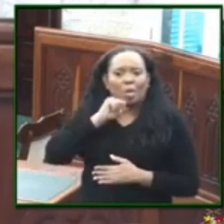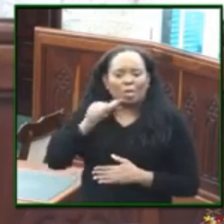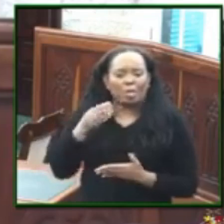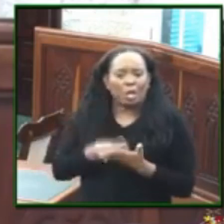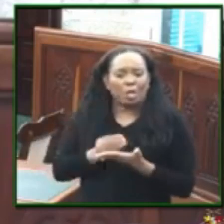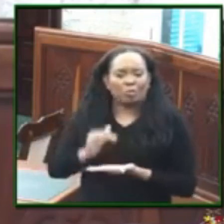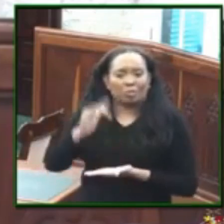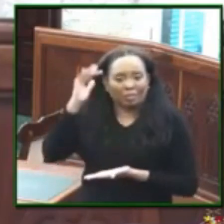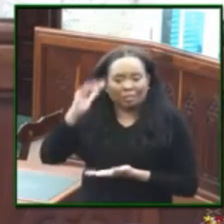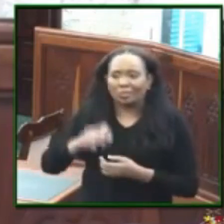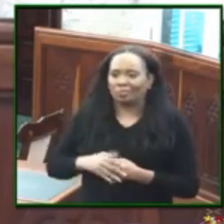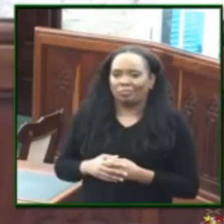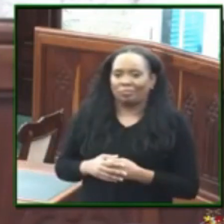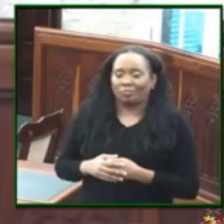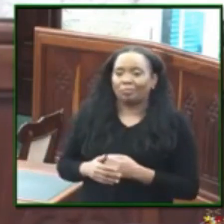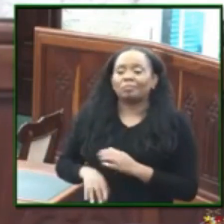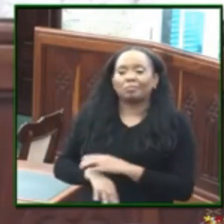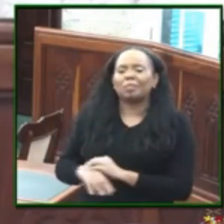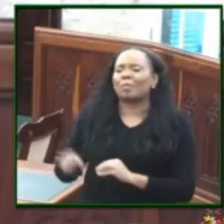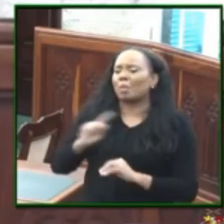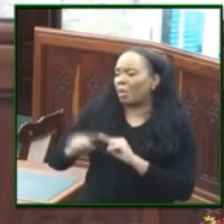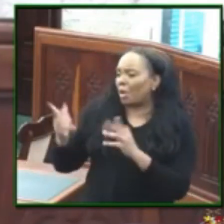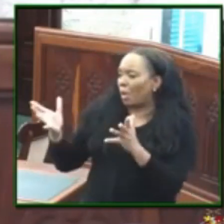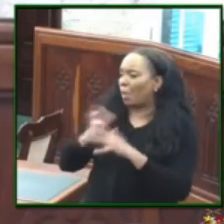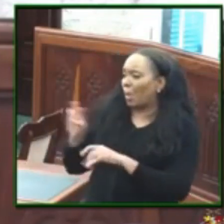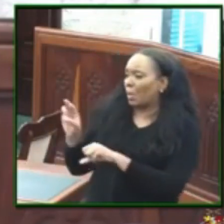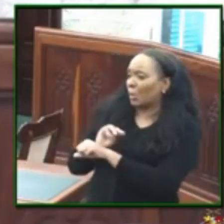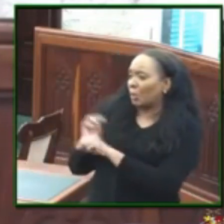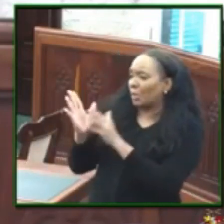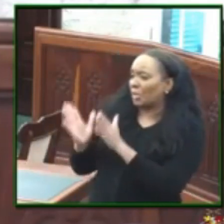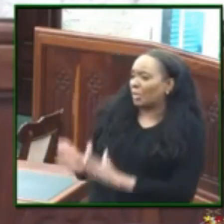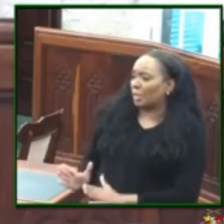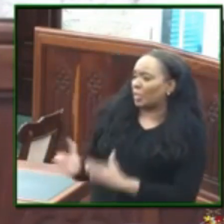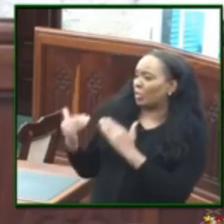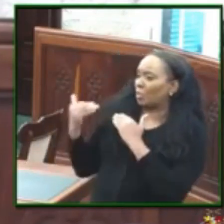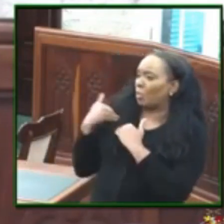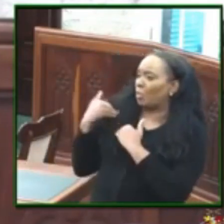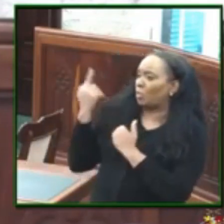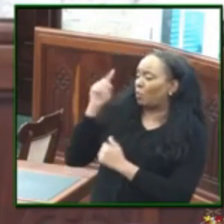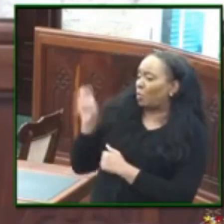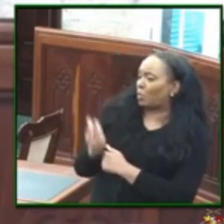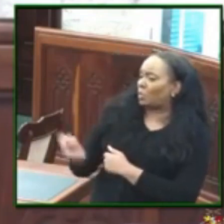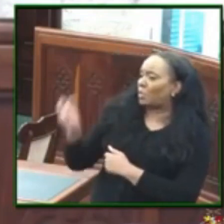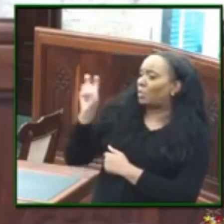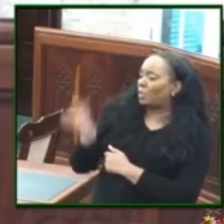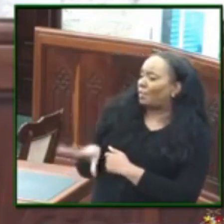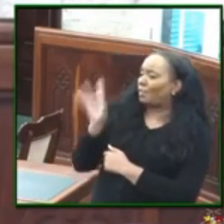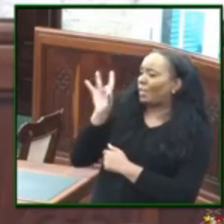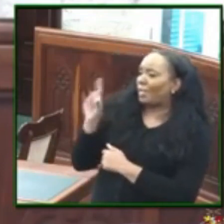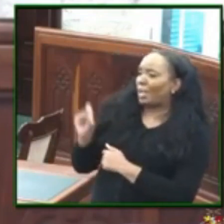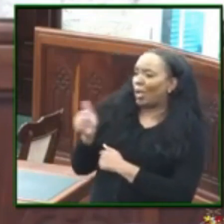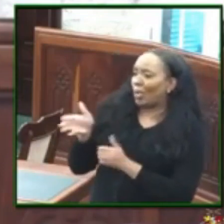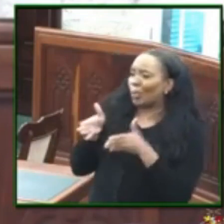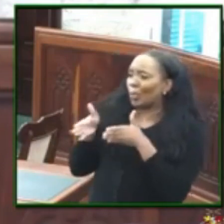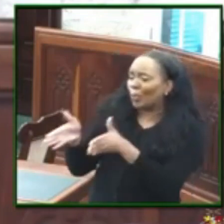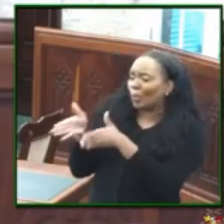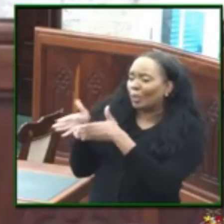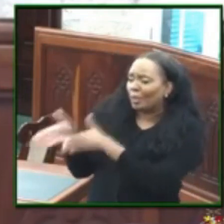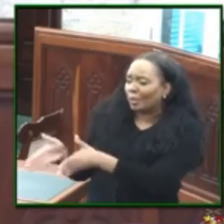not at the expense of the existing market, but find markets that will make this economy